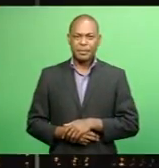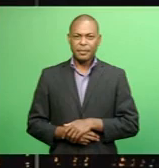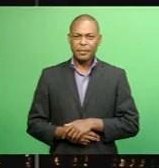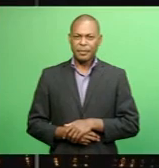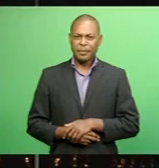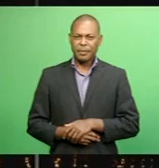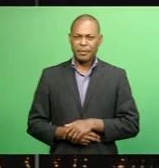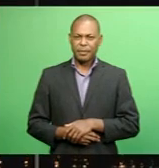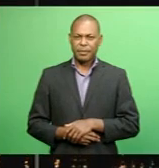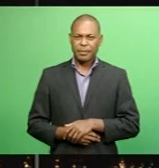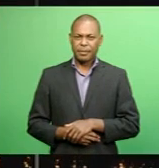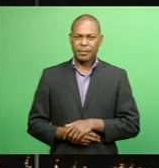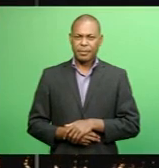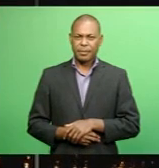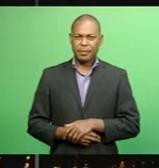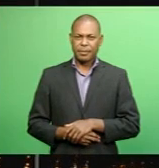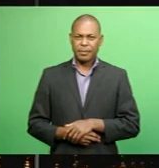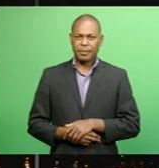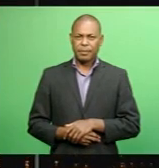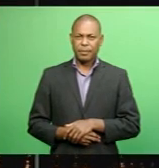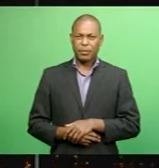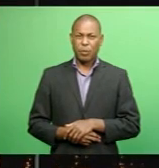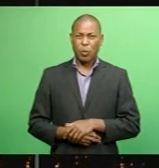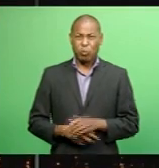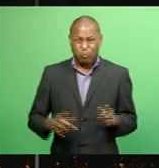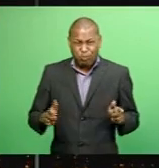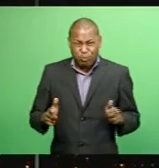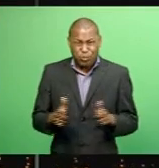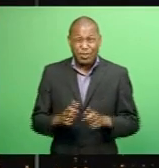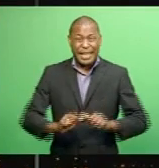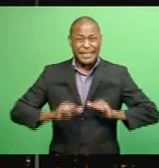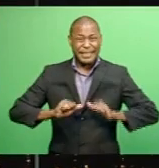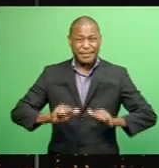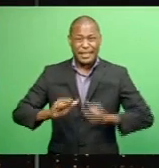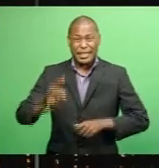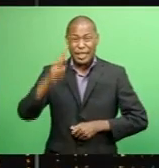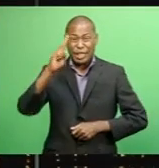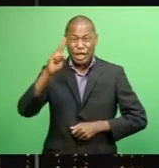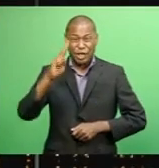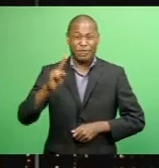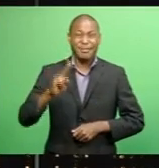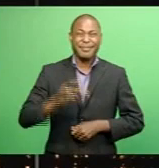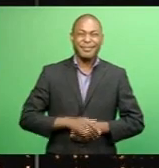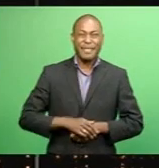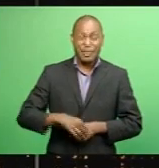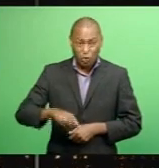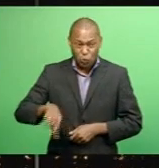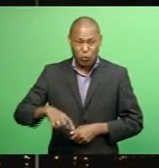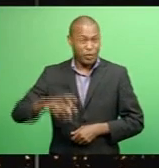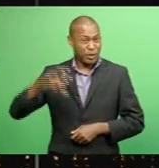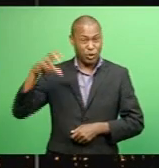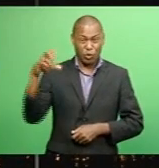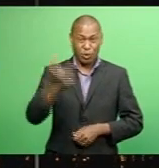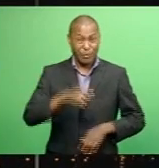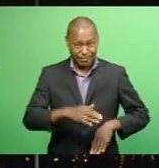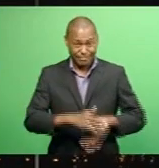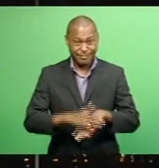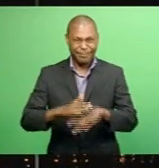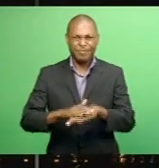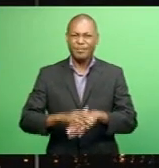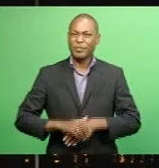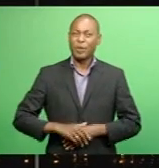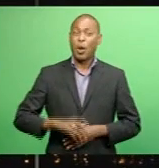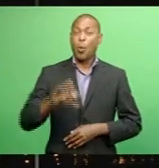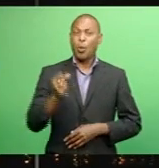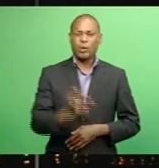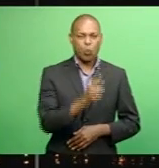Sports. It was a narrow escape for the defending National League champion Suva football as they managed a